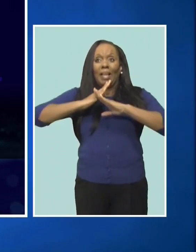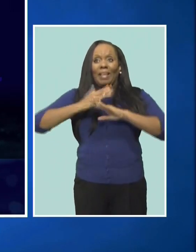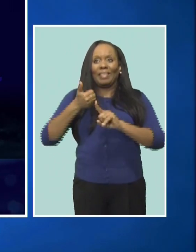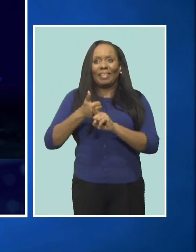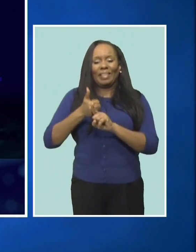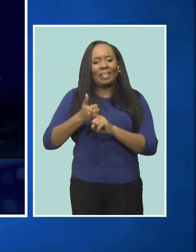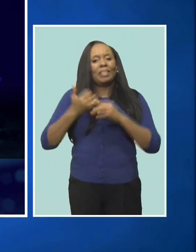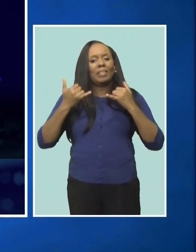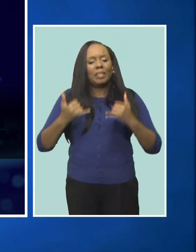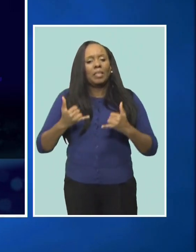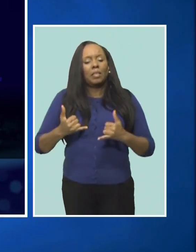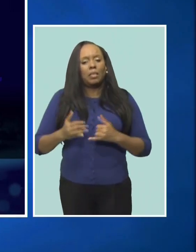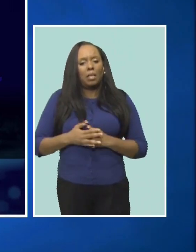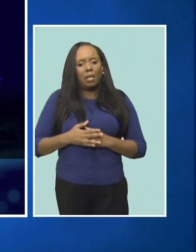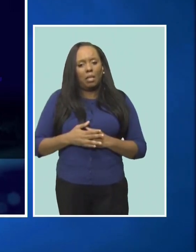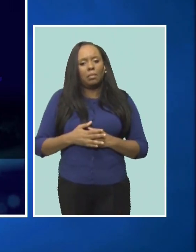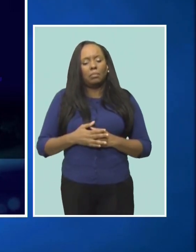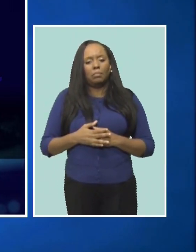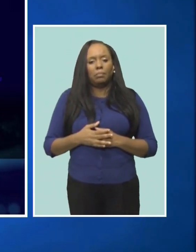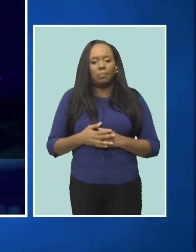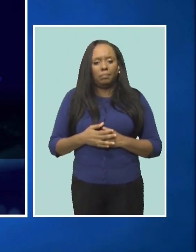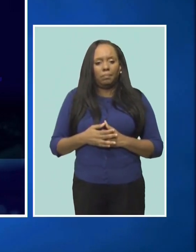mitigate against theft in all forms.